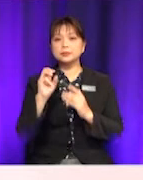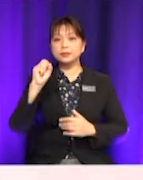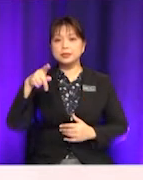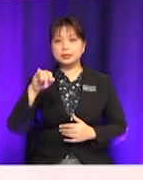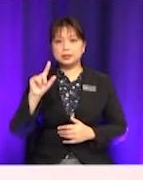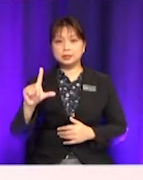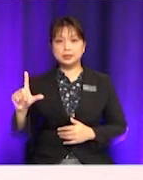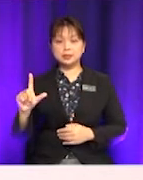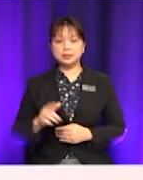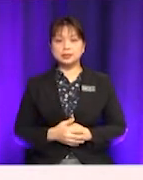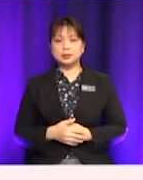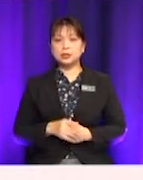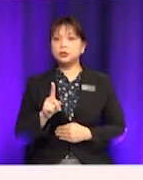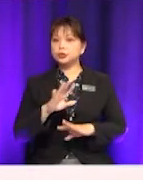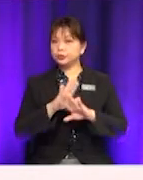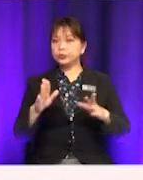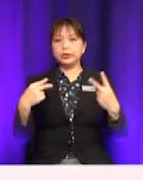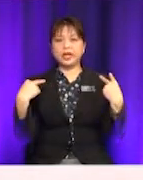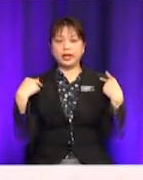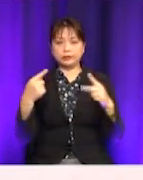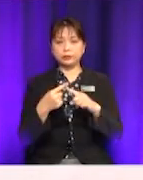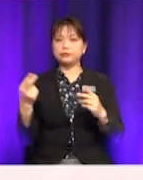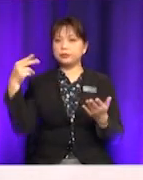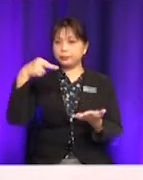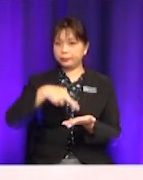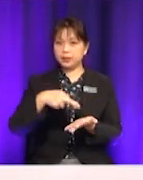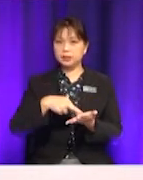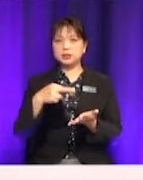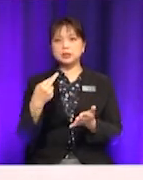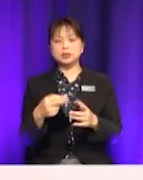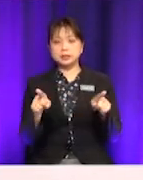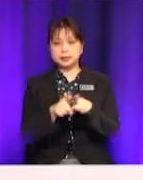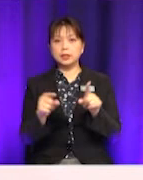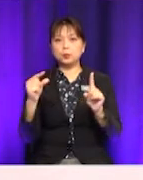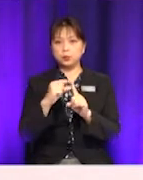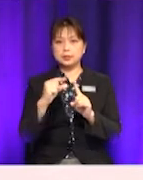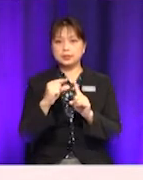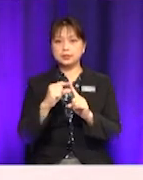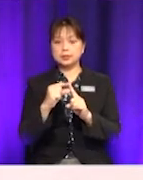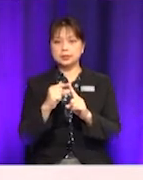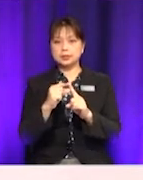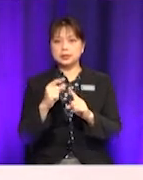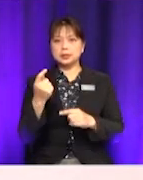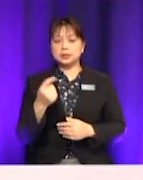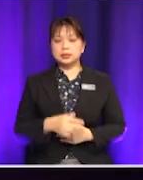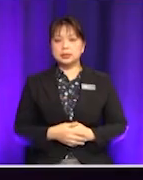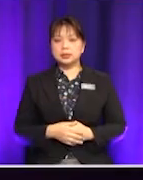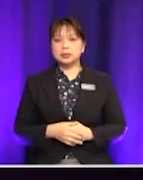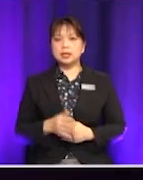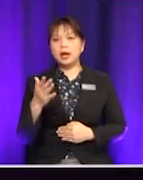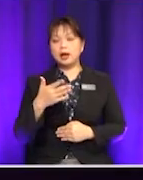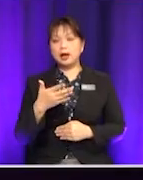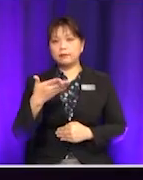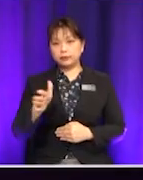now you don't have to repeat the same word all again, so it should be precisely 5, yeah, Diana? So the keywords are after madam.